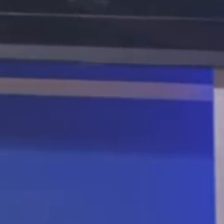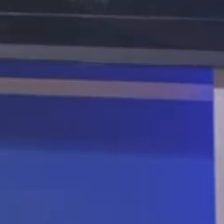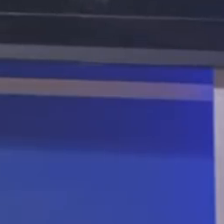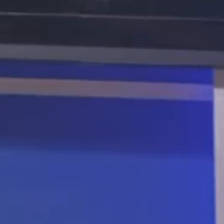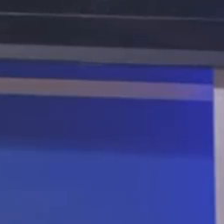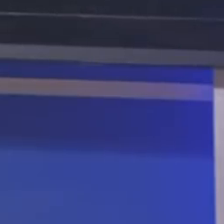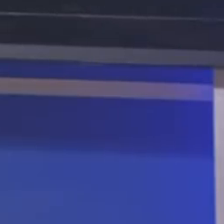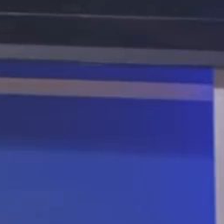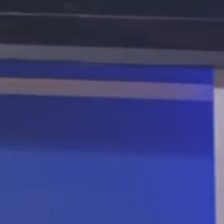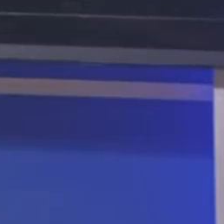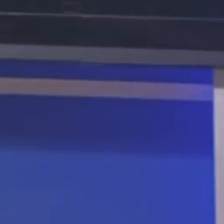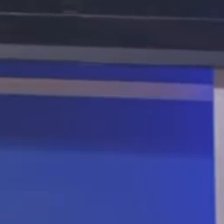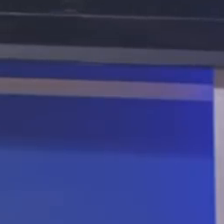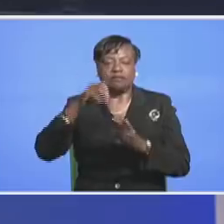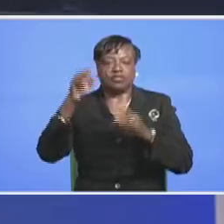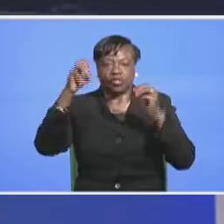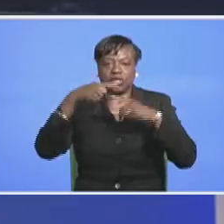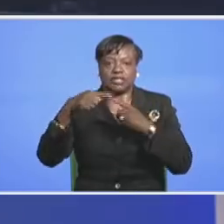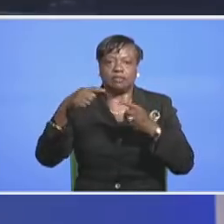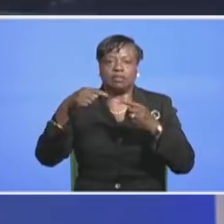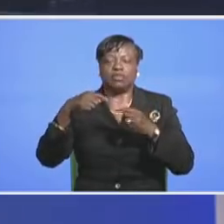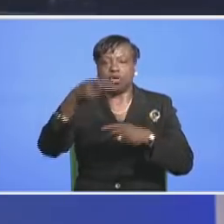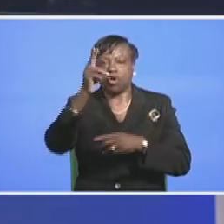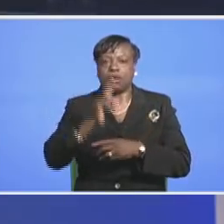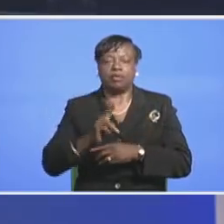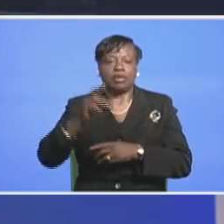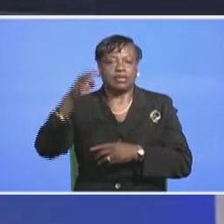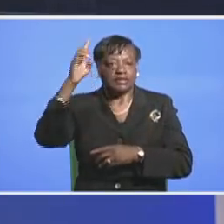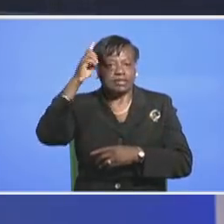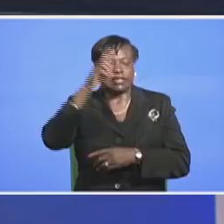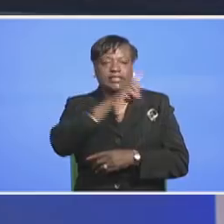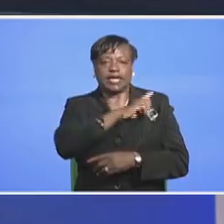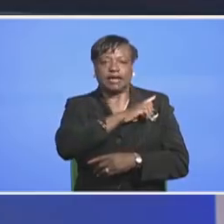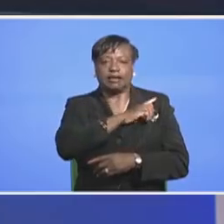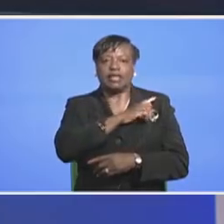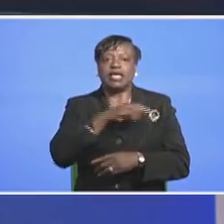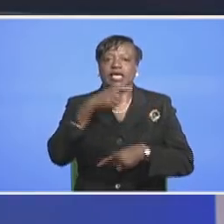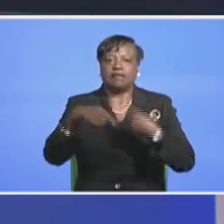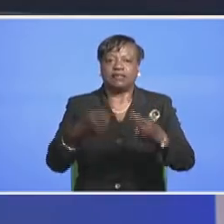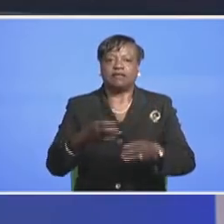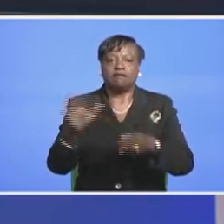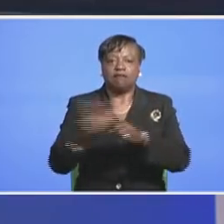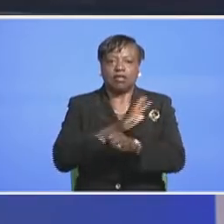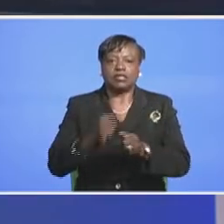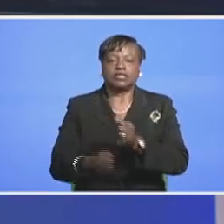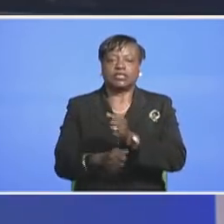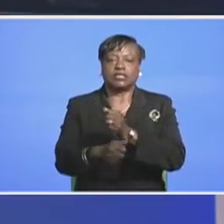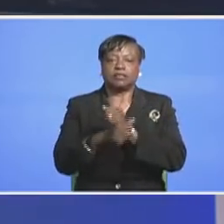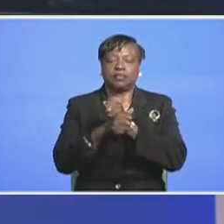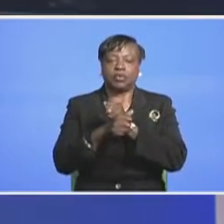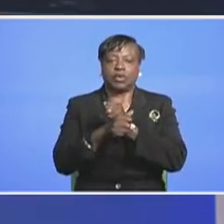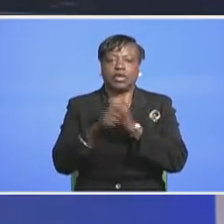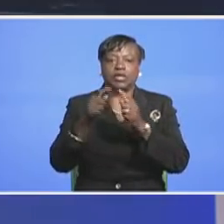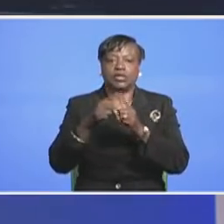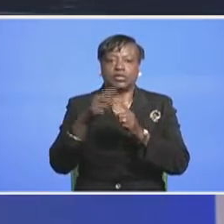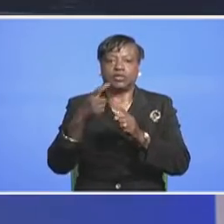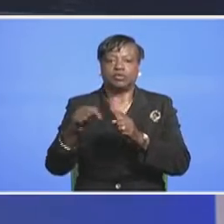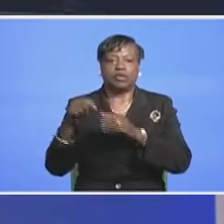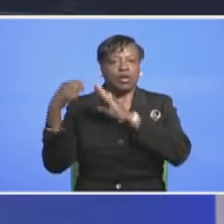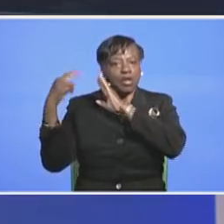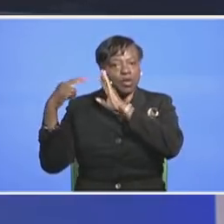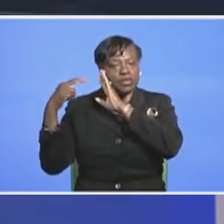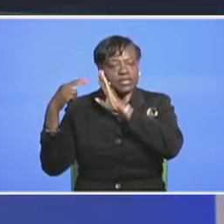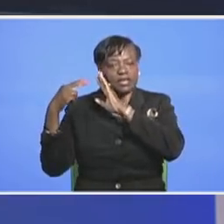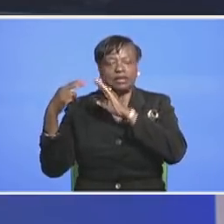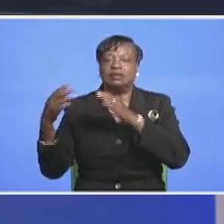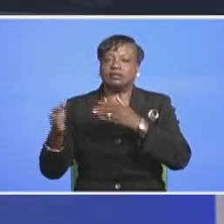open, Minister of Tourism, the Honorable Dionisio de Aguilar, is giving his full support to the property despite the opinions he has expressed in the